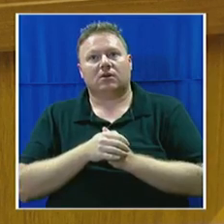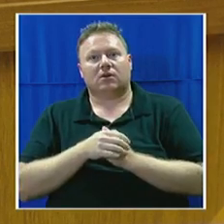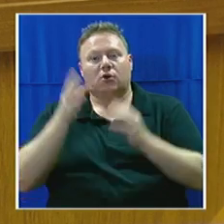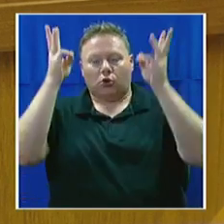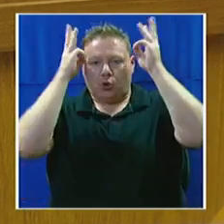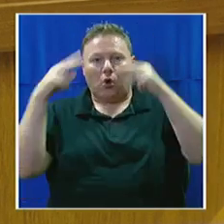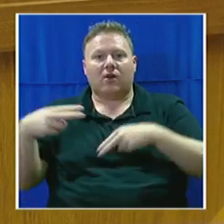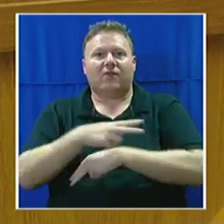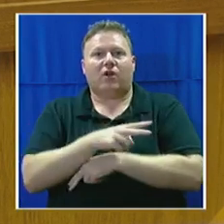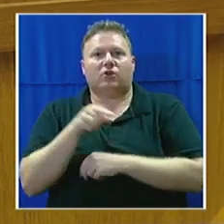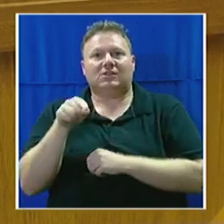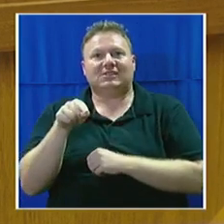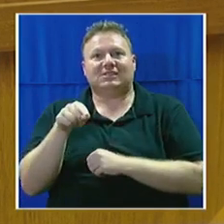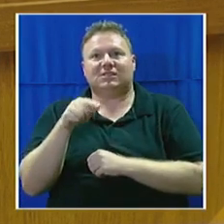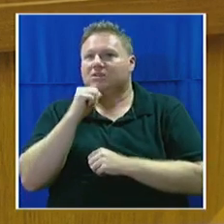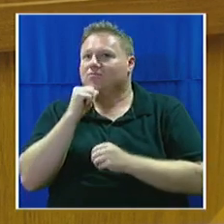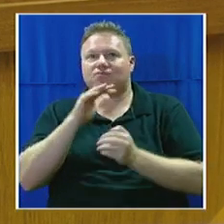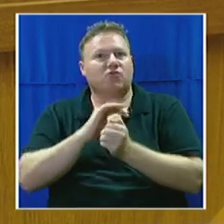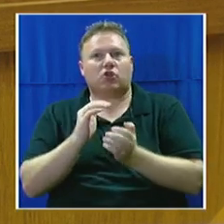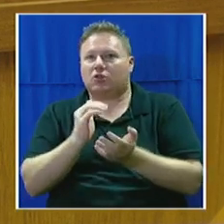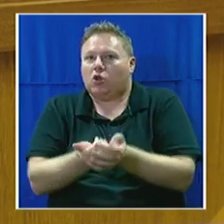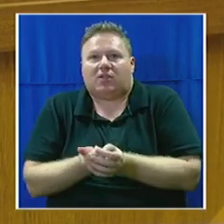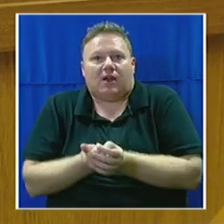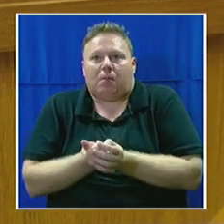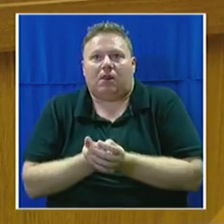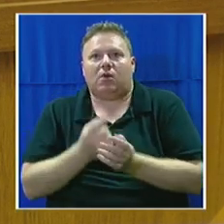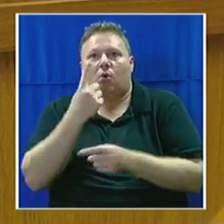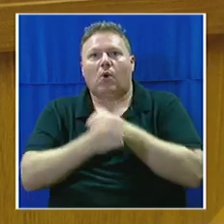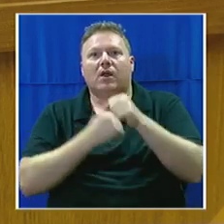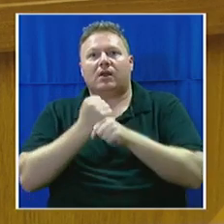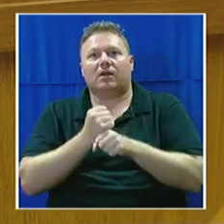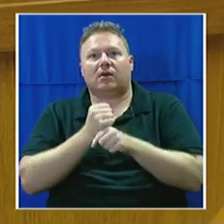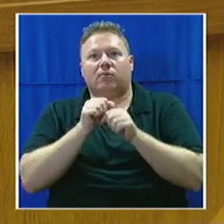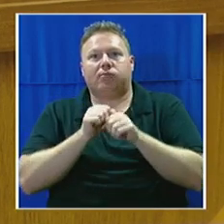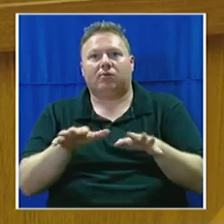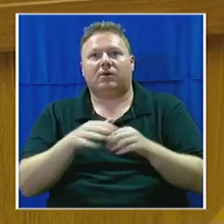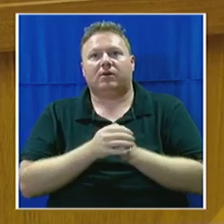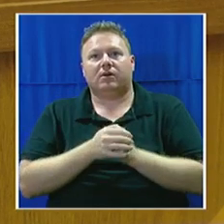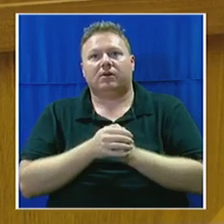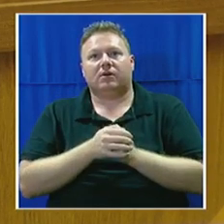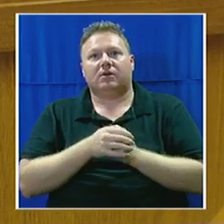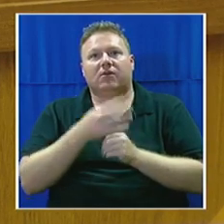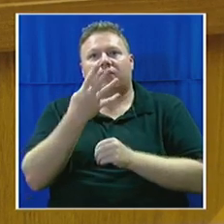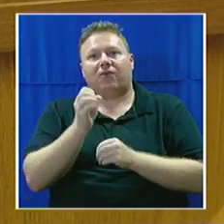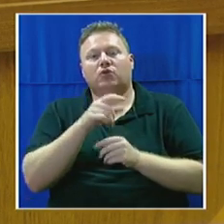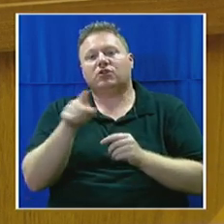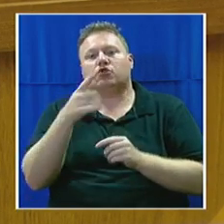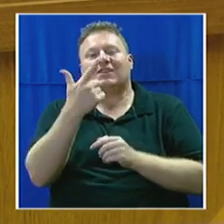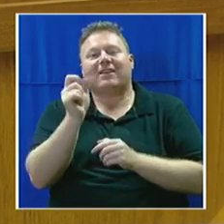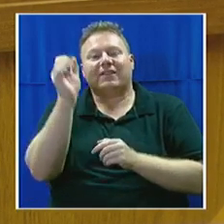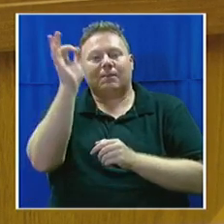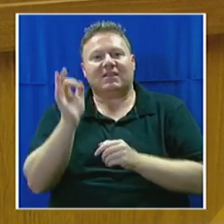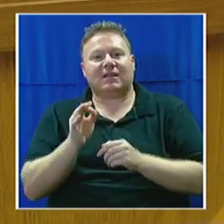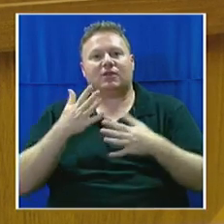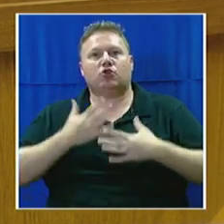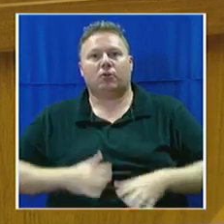coronavirus will ultimately not be containable, and within 1 year it will infect between 40 to 70% of humanity. This is